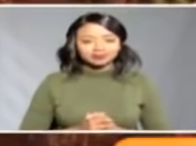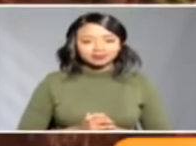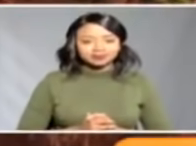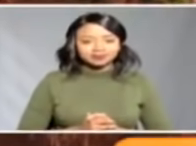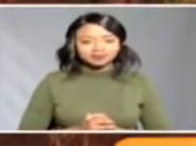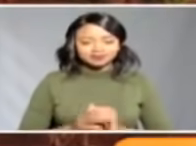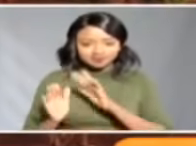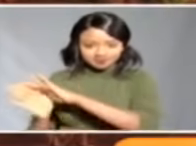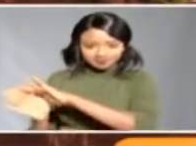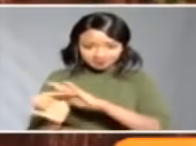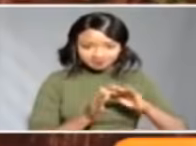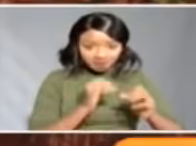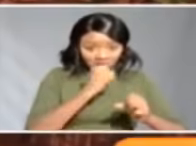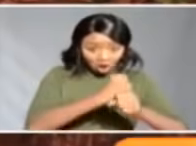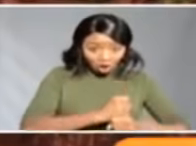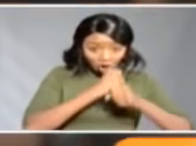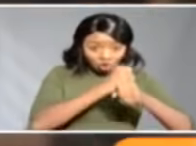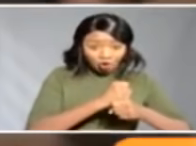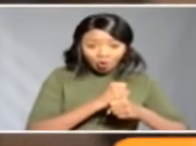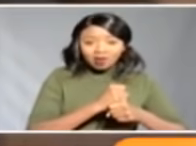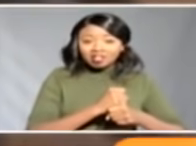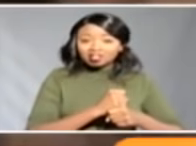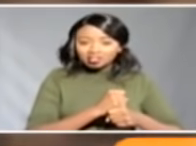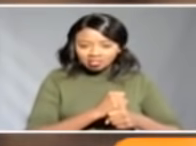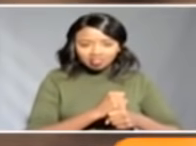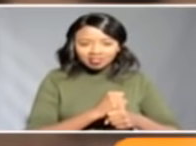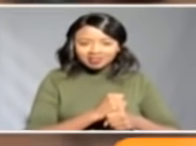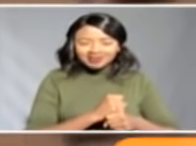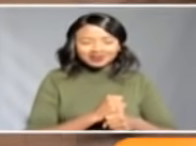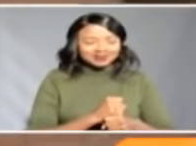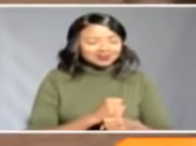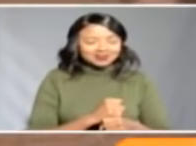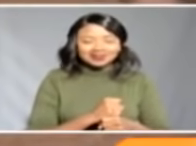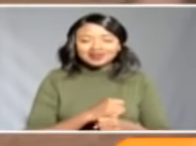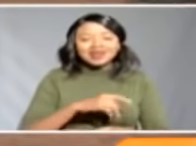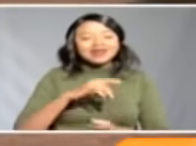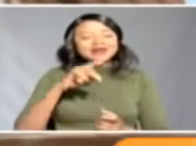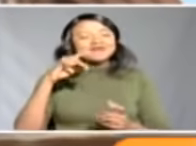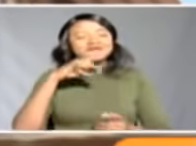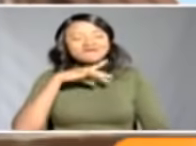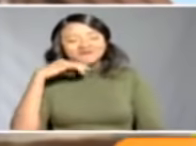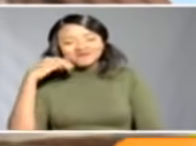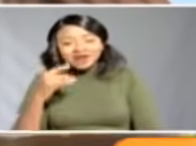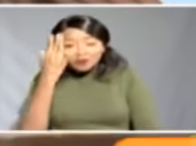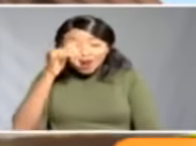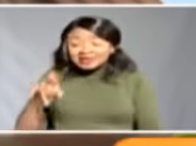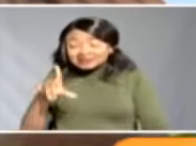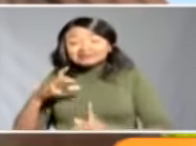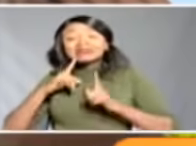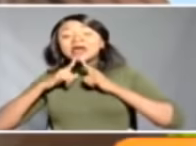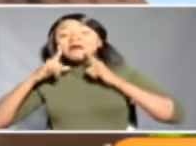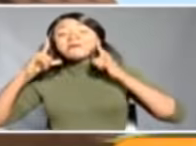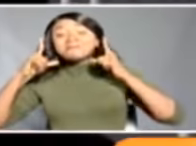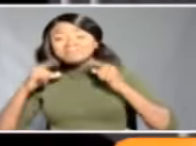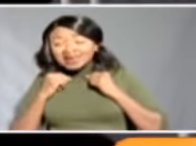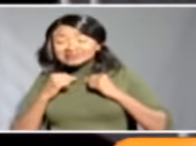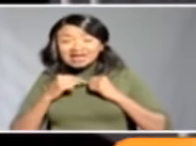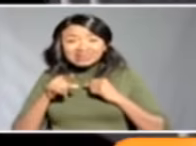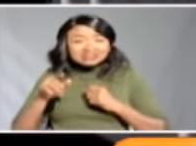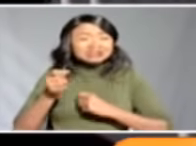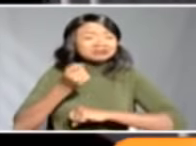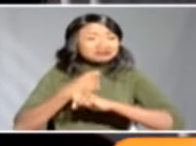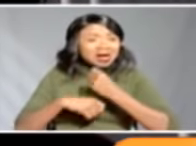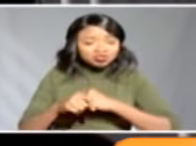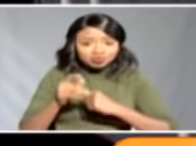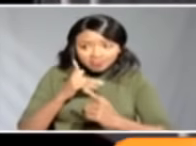In Gong, the act became even more bizarre, with one so-called man of God doing the unthinkable. Kuna